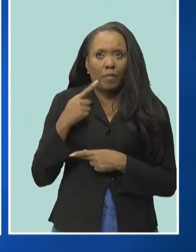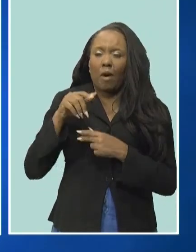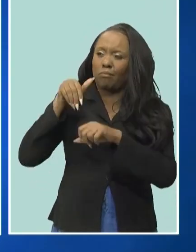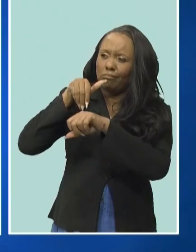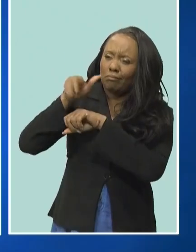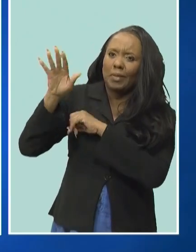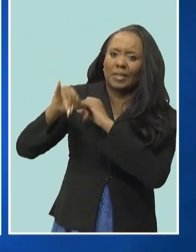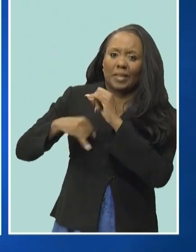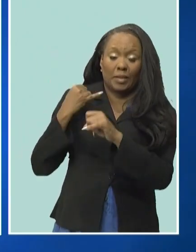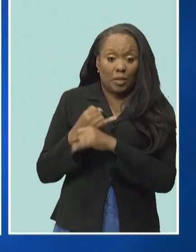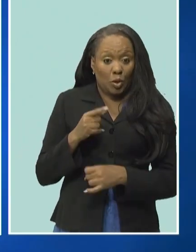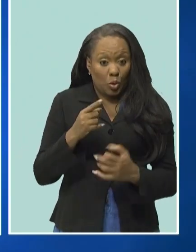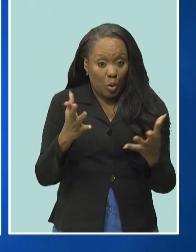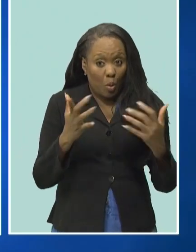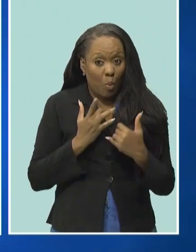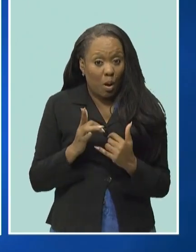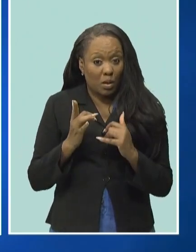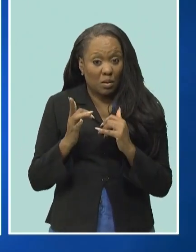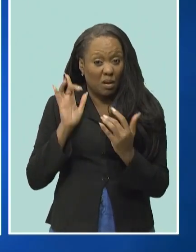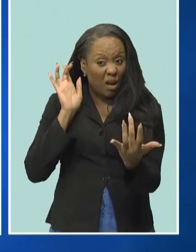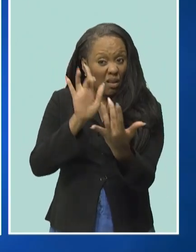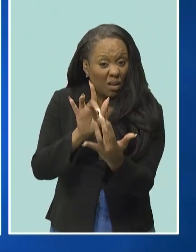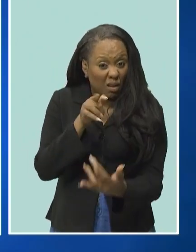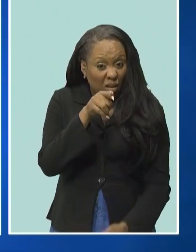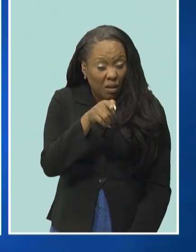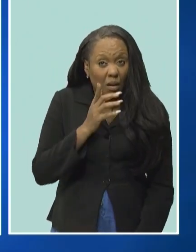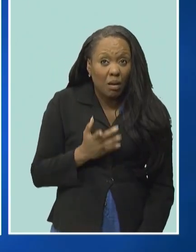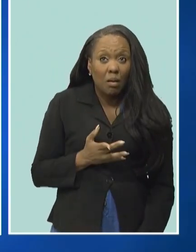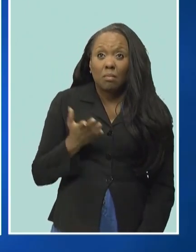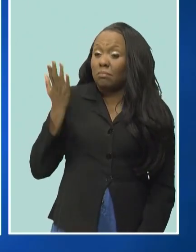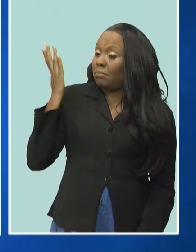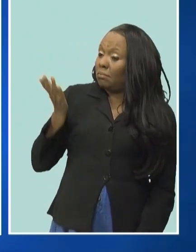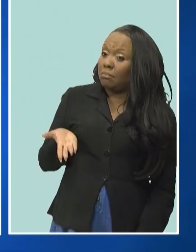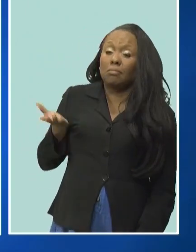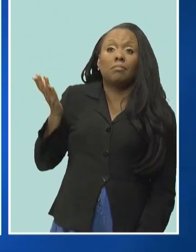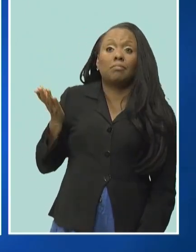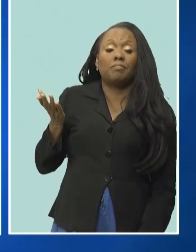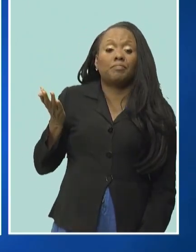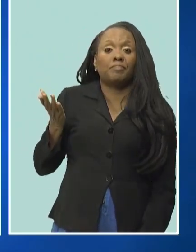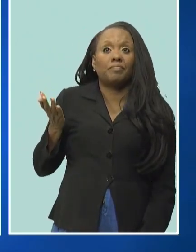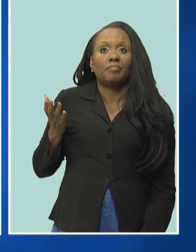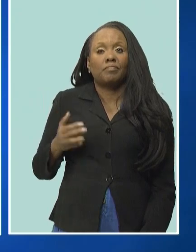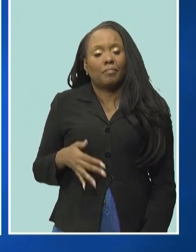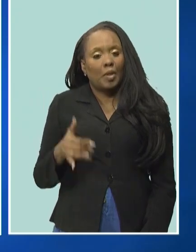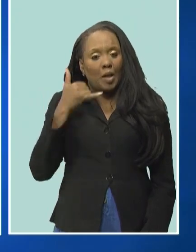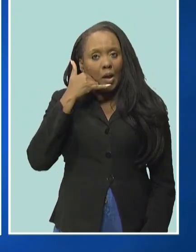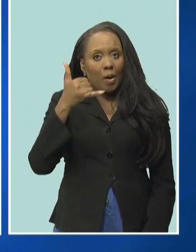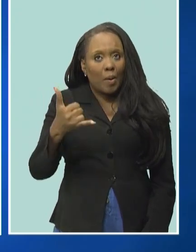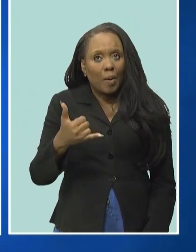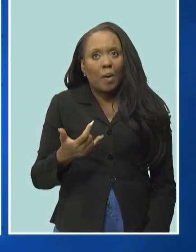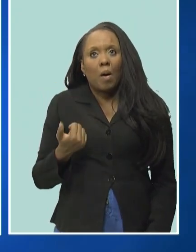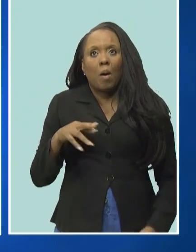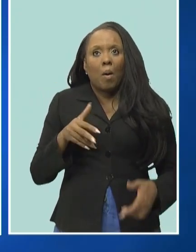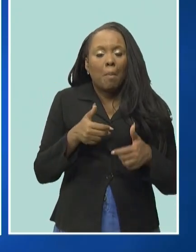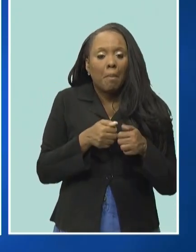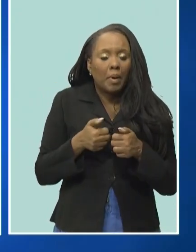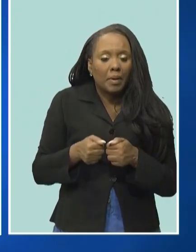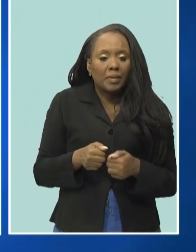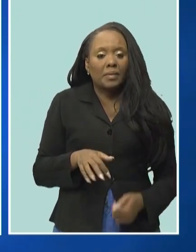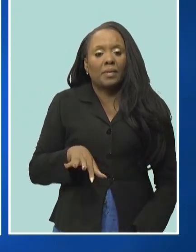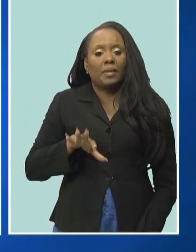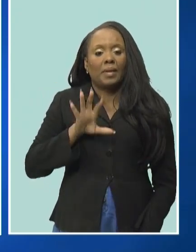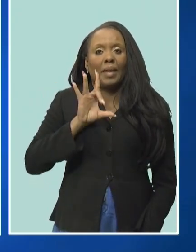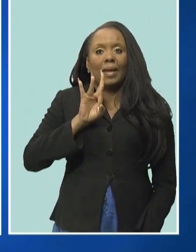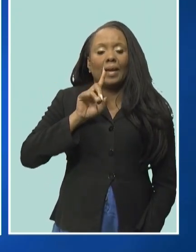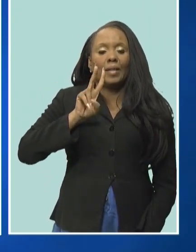market. Now, if you'd like to get in contact with Tracy Holder and Ari Sweet Treats, just give her a call or message via WhatsApp